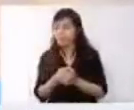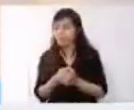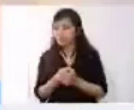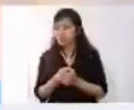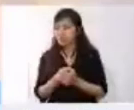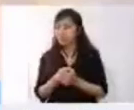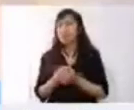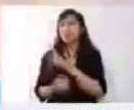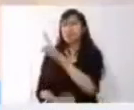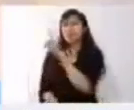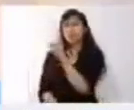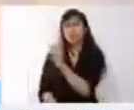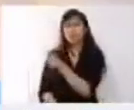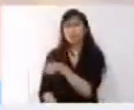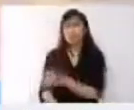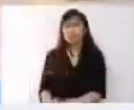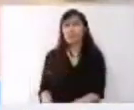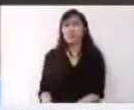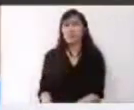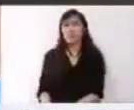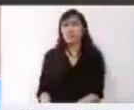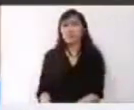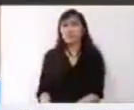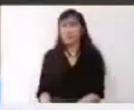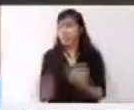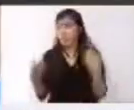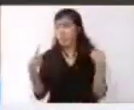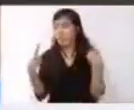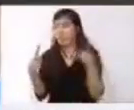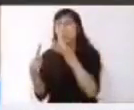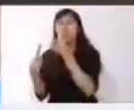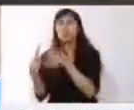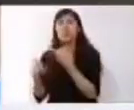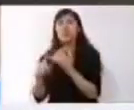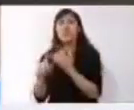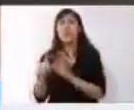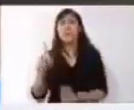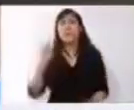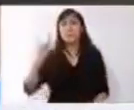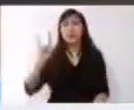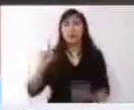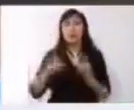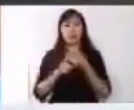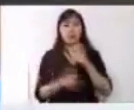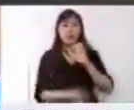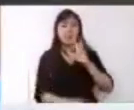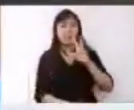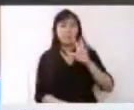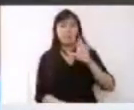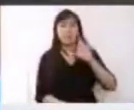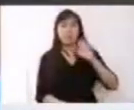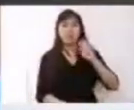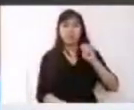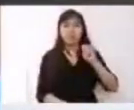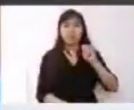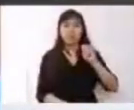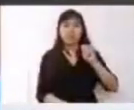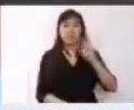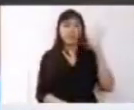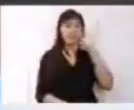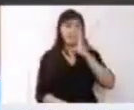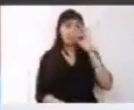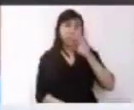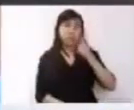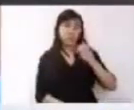Yeah, I think there are two questions there, Rocky. The first question is, if we extended it, indeed we did. Nagsimula kami nito,